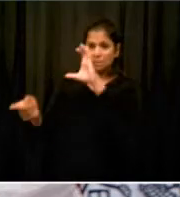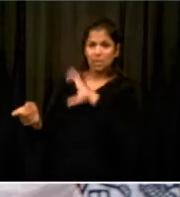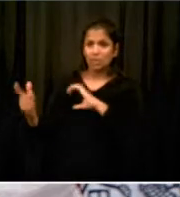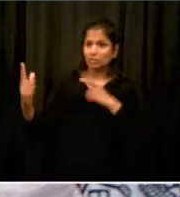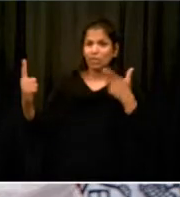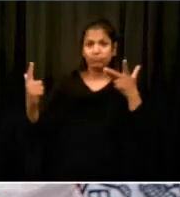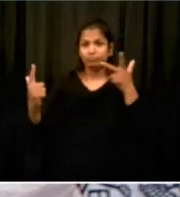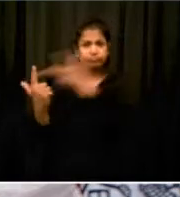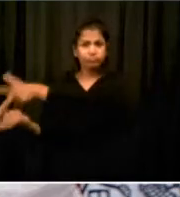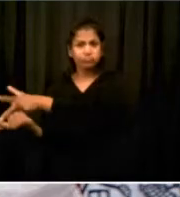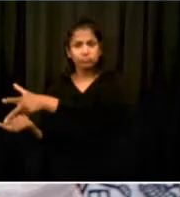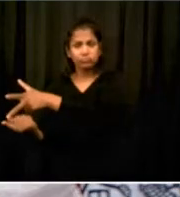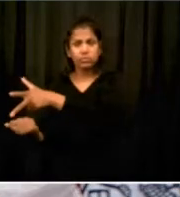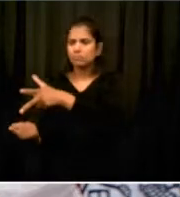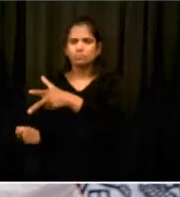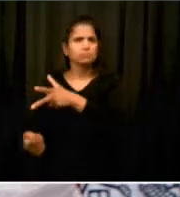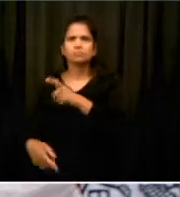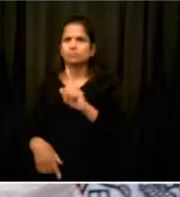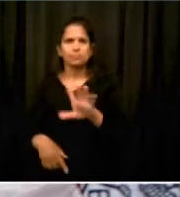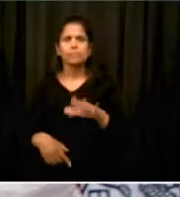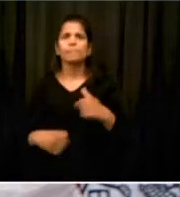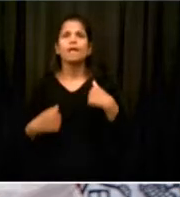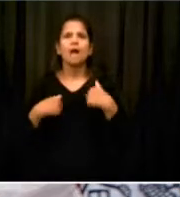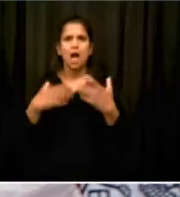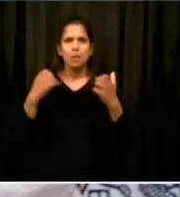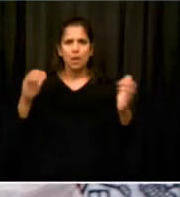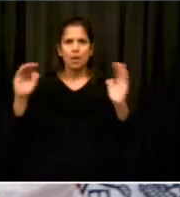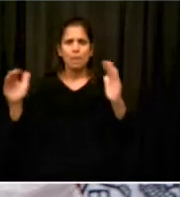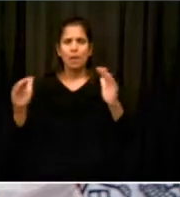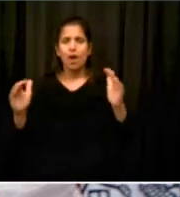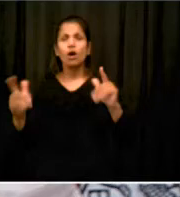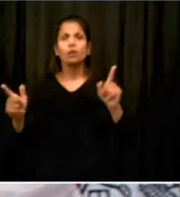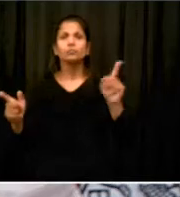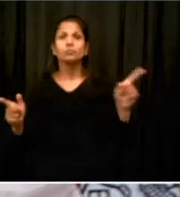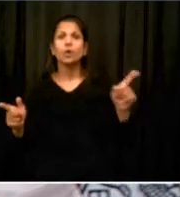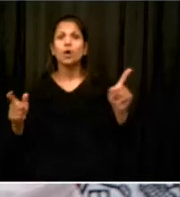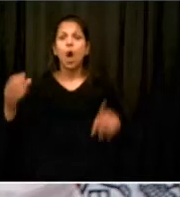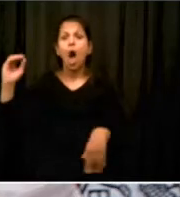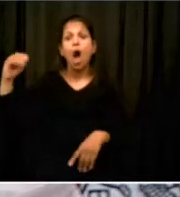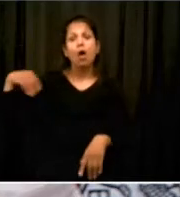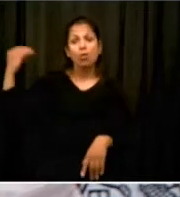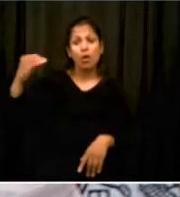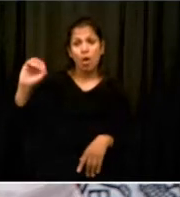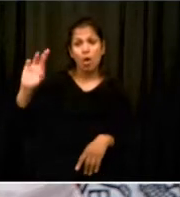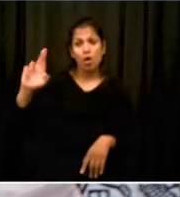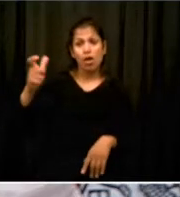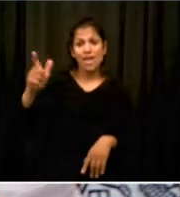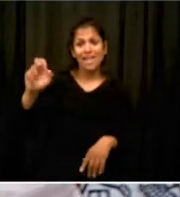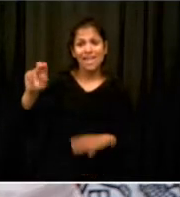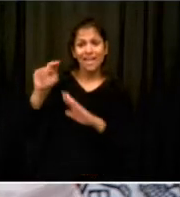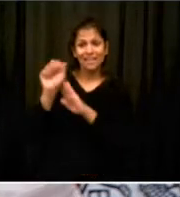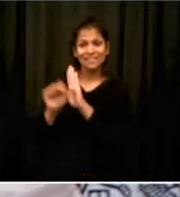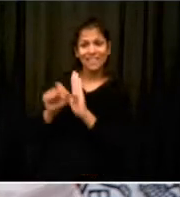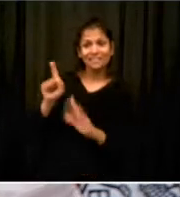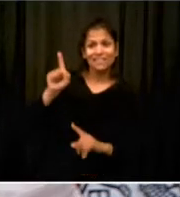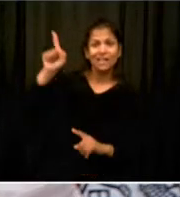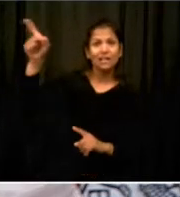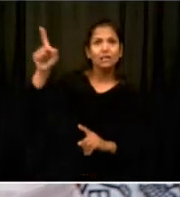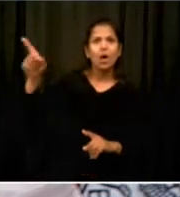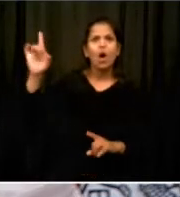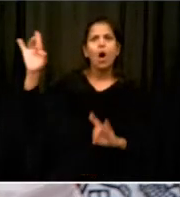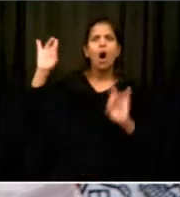federal troops clearly doing inappropriate things meant to undermine our democratic process, that's just thoroughly